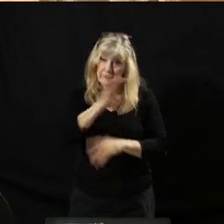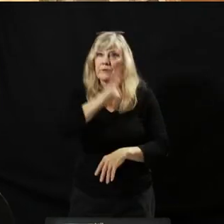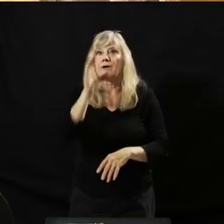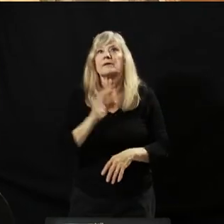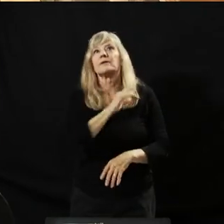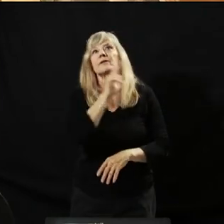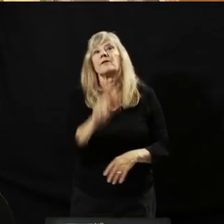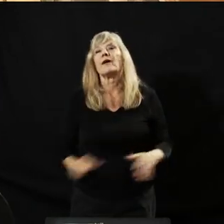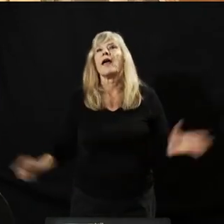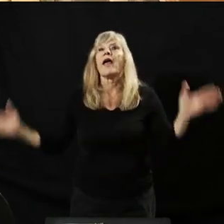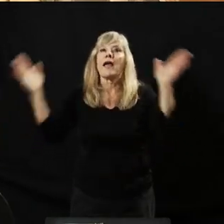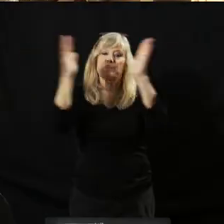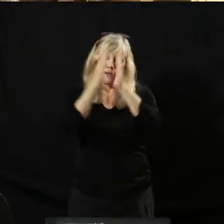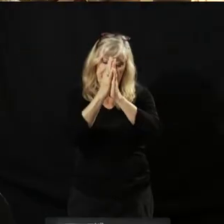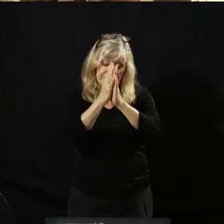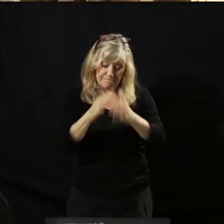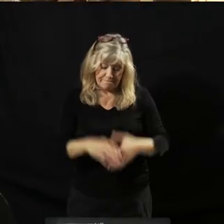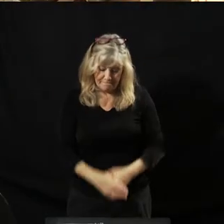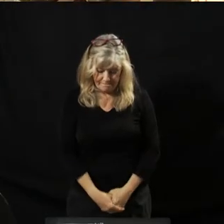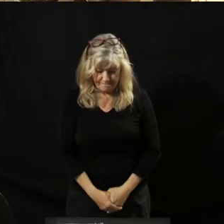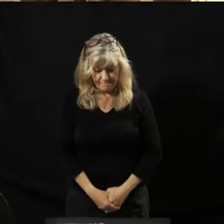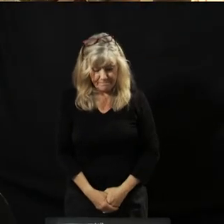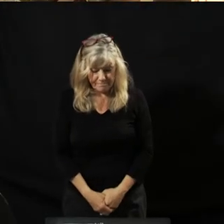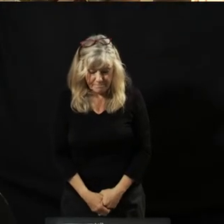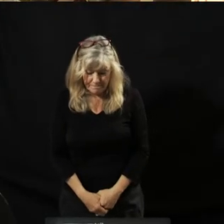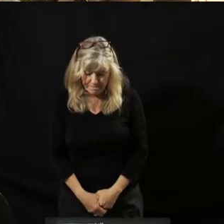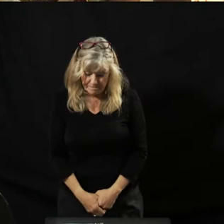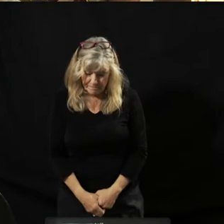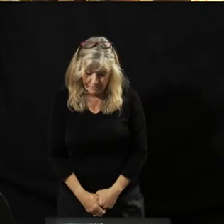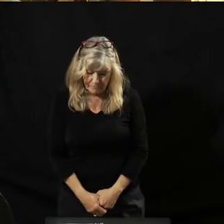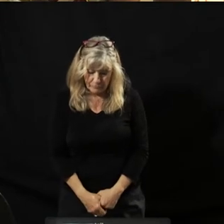our Lord. Amen.